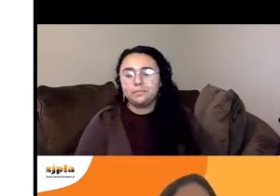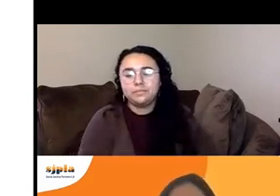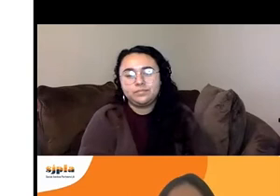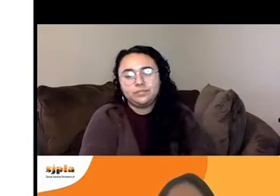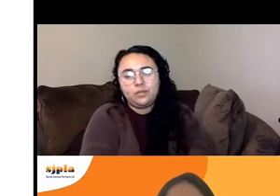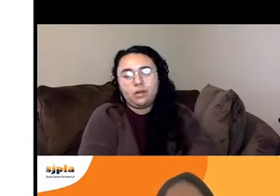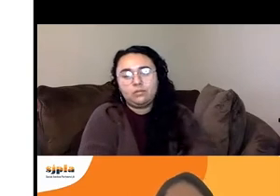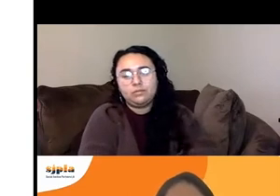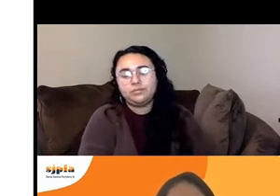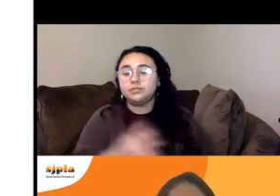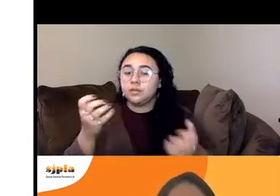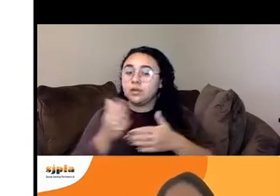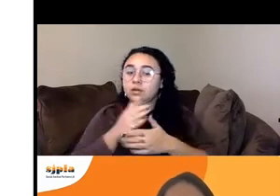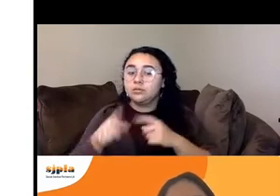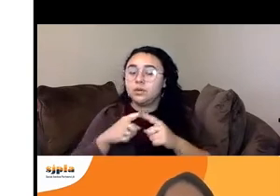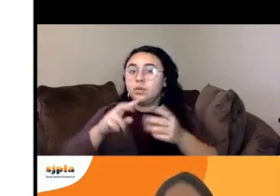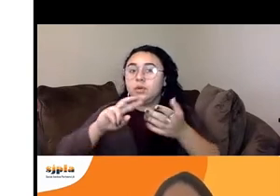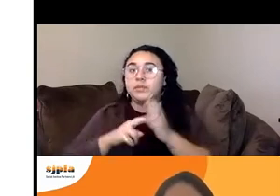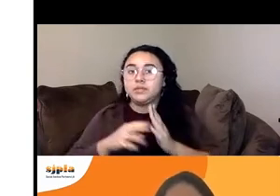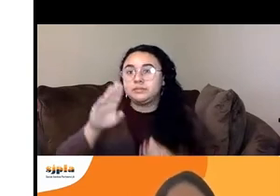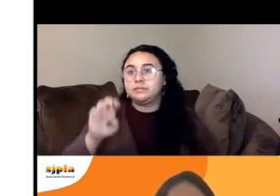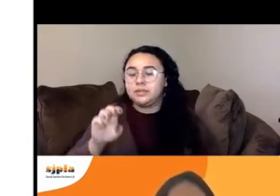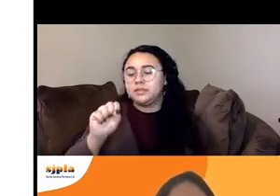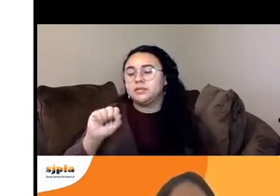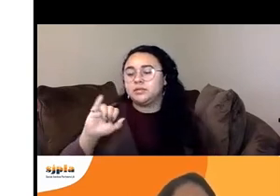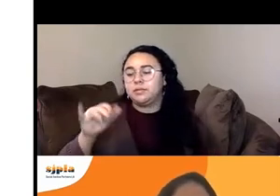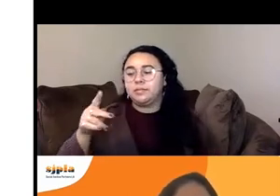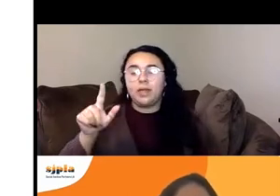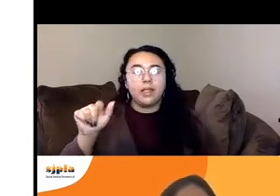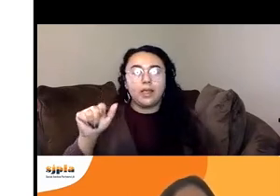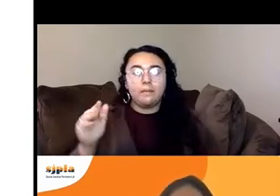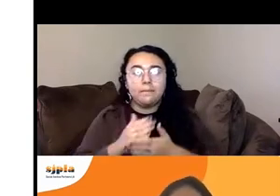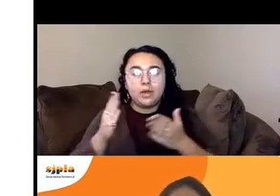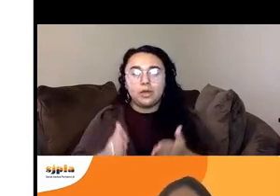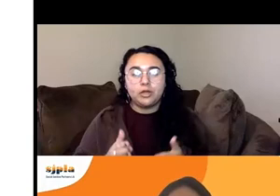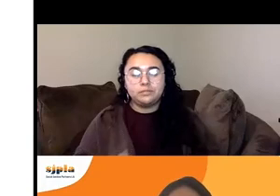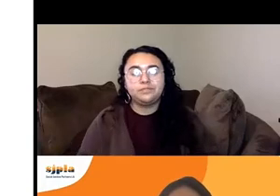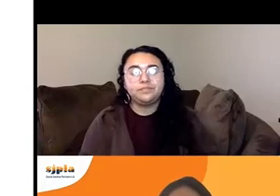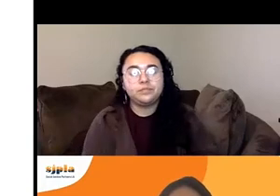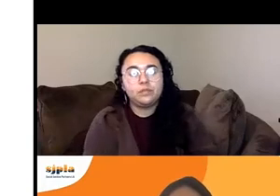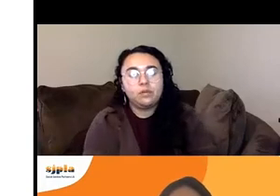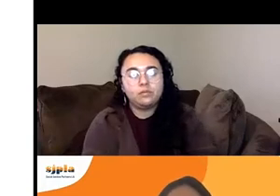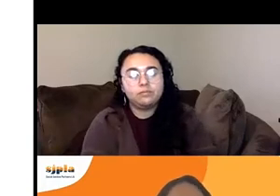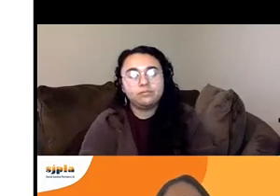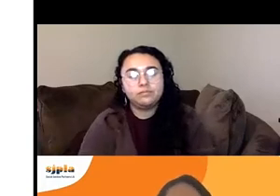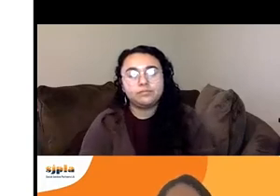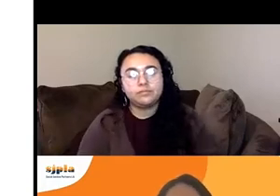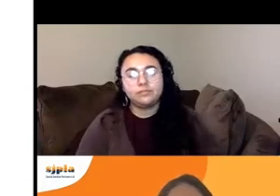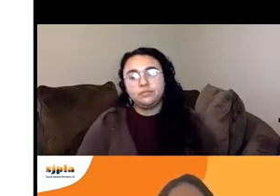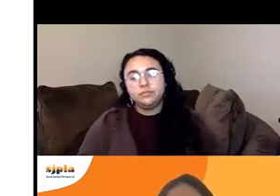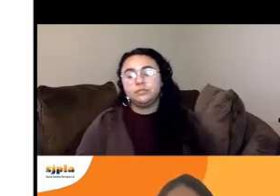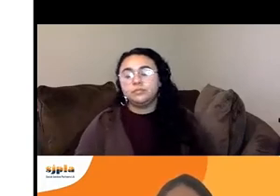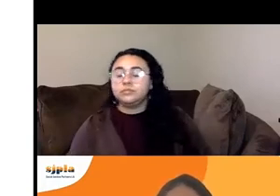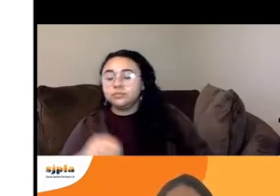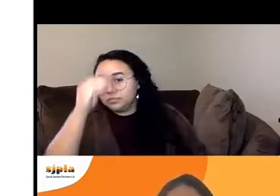so I wanted to share a little bit about what it means to be an SJPLA partner. And so the first thing I'll share is anyone can become